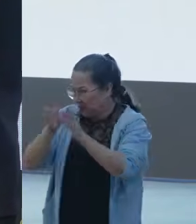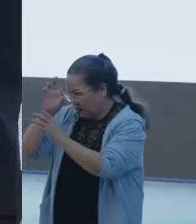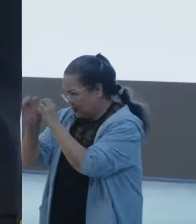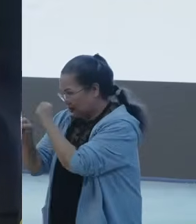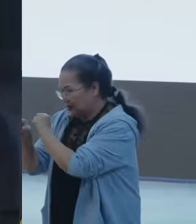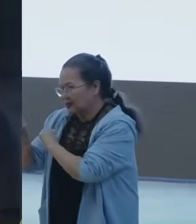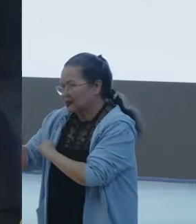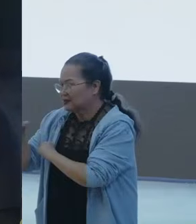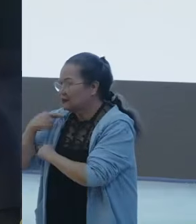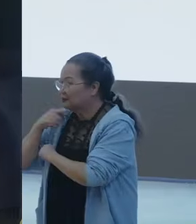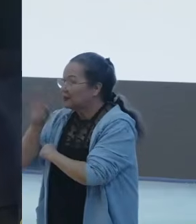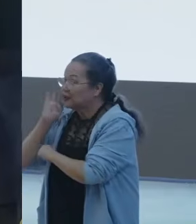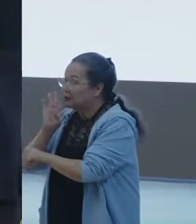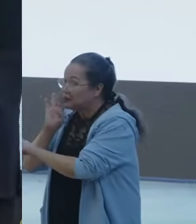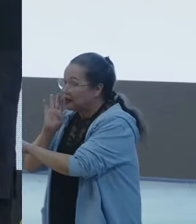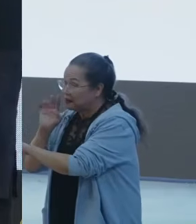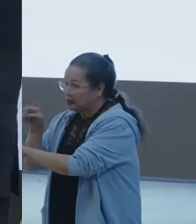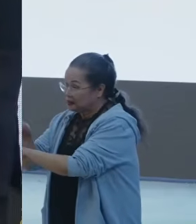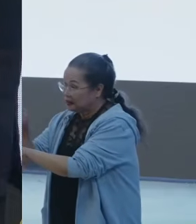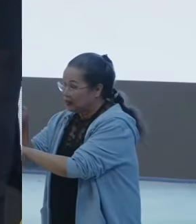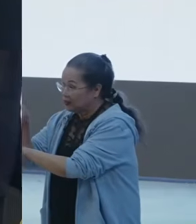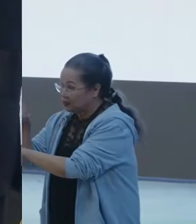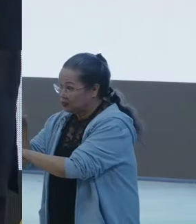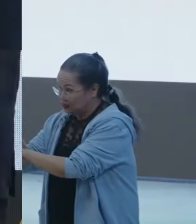not find my brother Titus there.